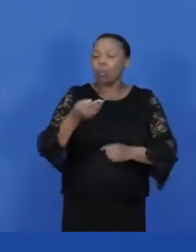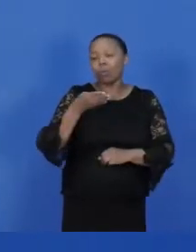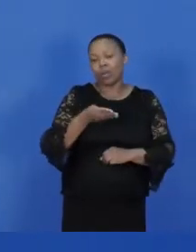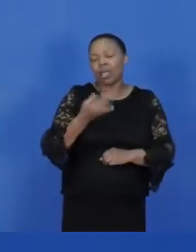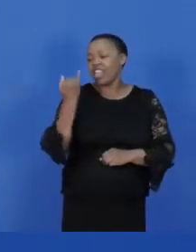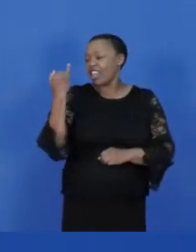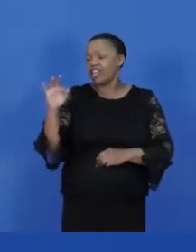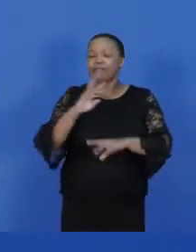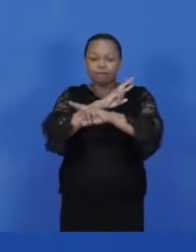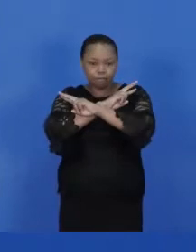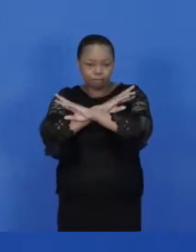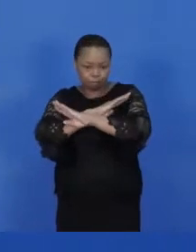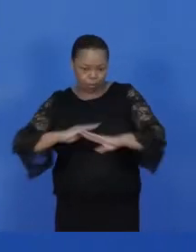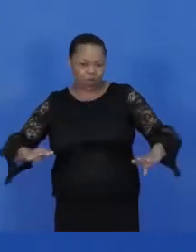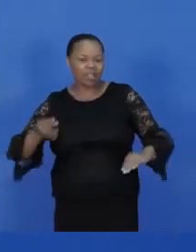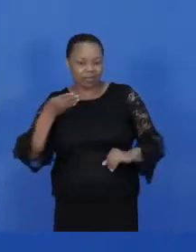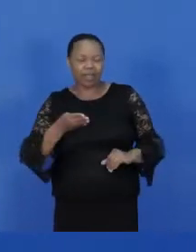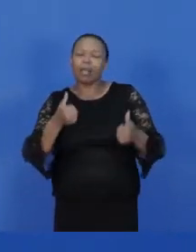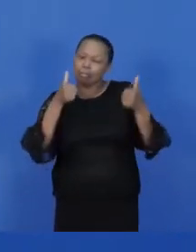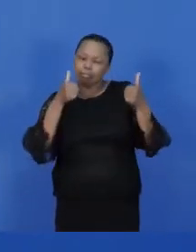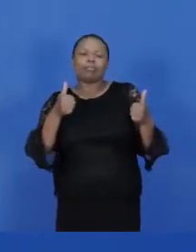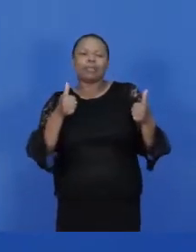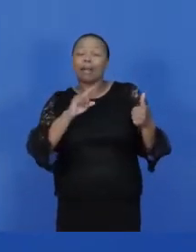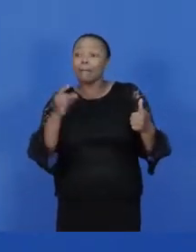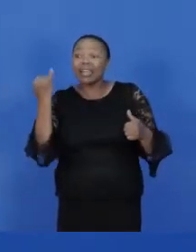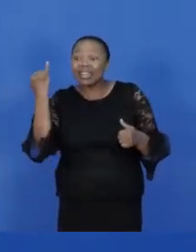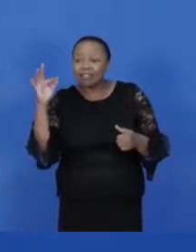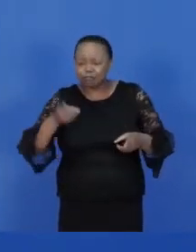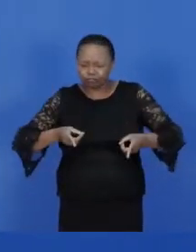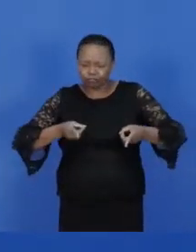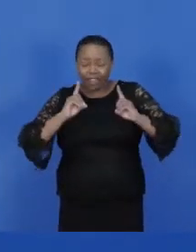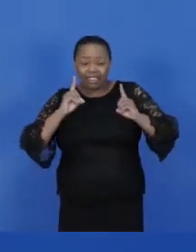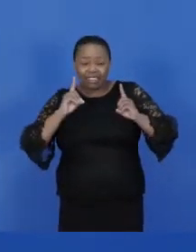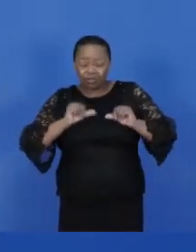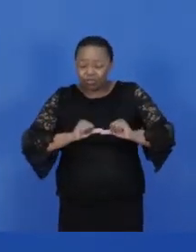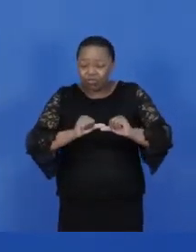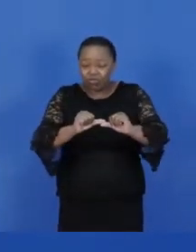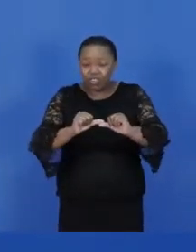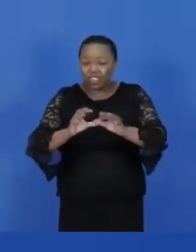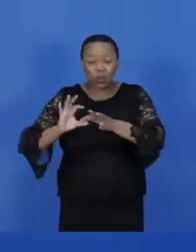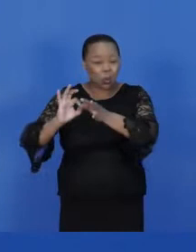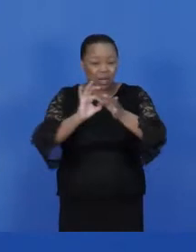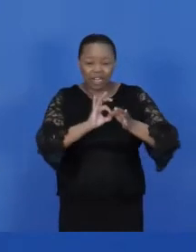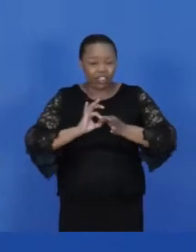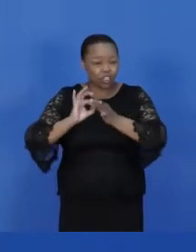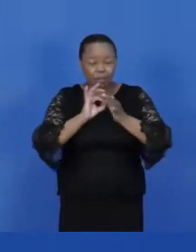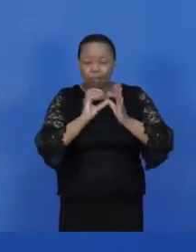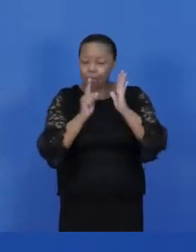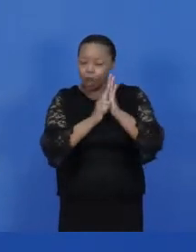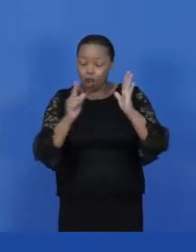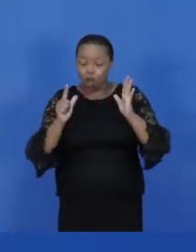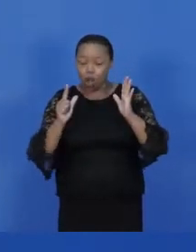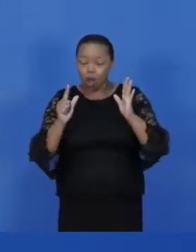those, if you can forgive each other, great. But if it's dangerous for you to sit in that relationship, you need to involve the